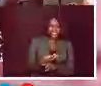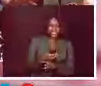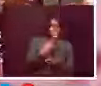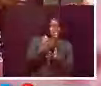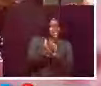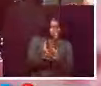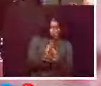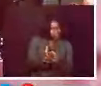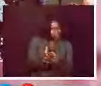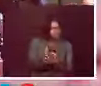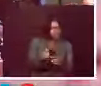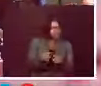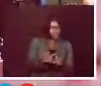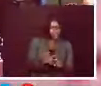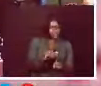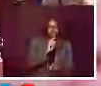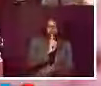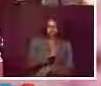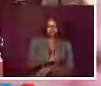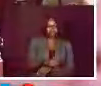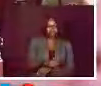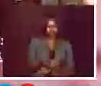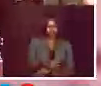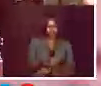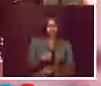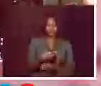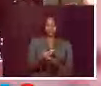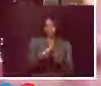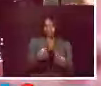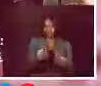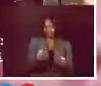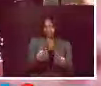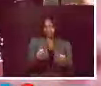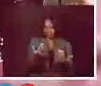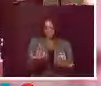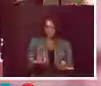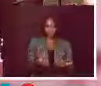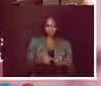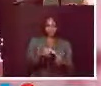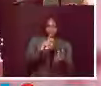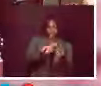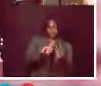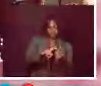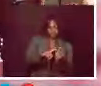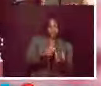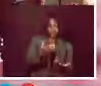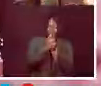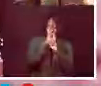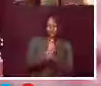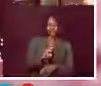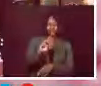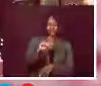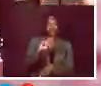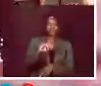argument falls flat. And having addressed that, I'll move to the next. Mr. Speaker, maybe Honorable Muntaka is not